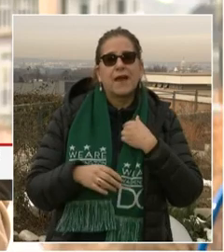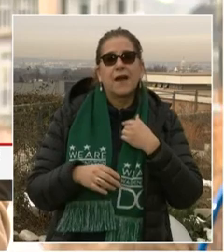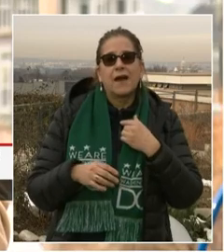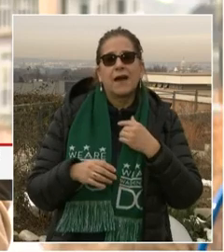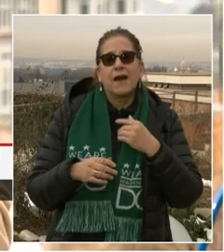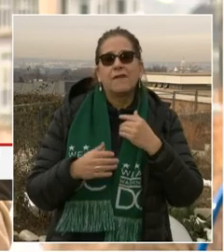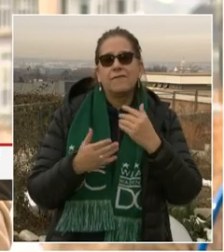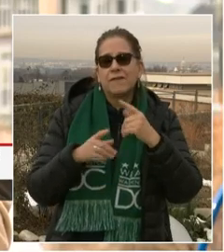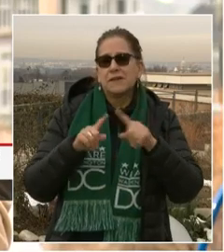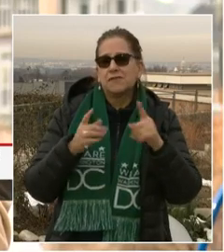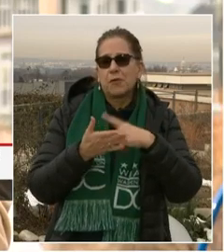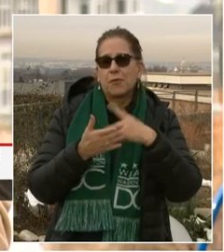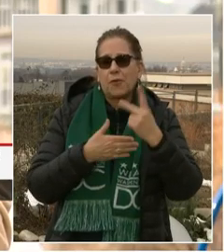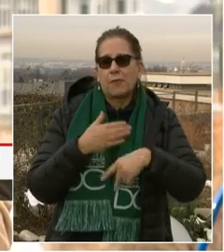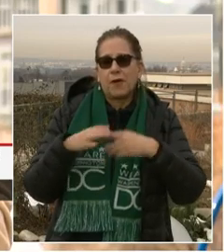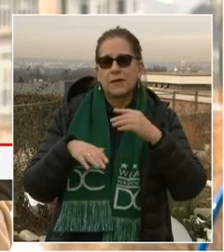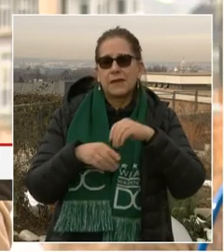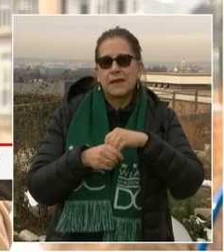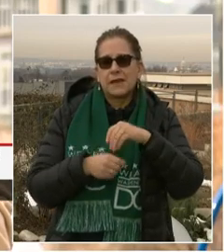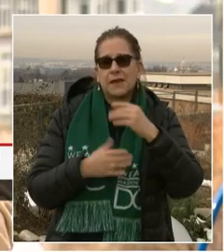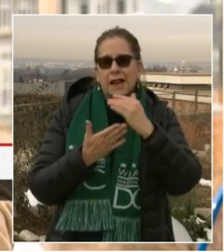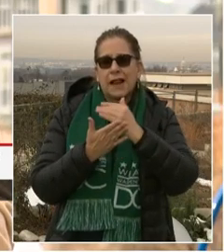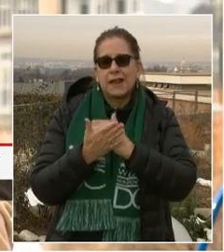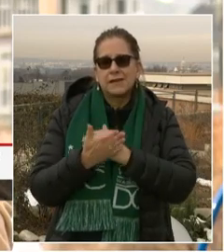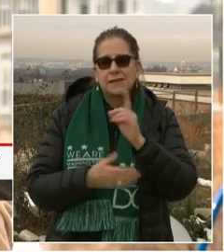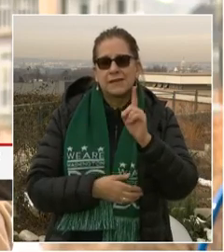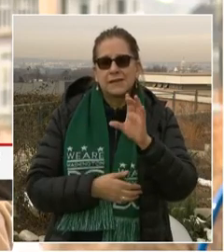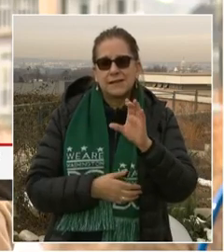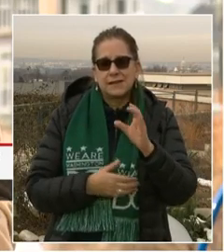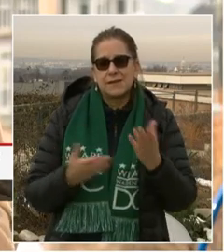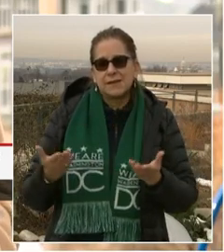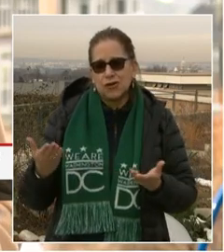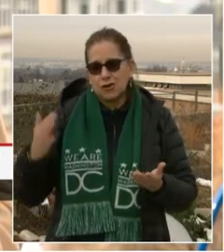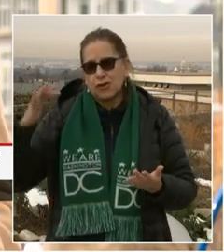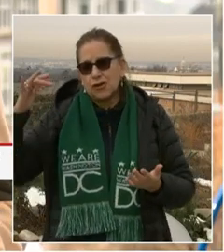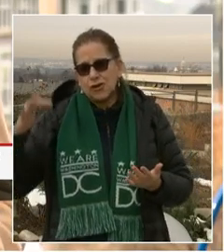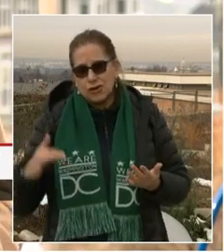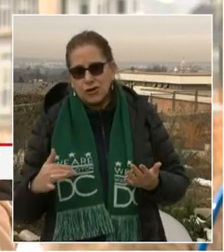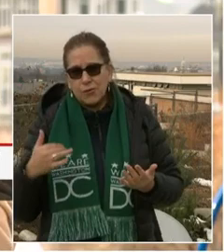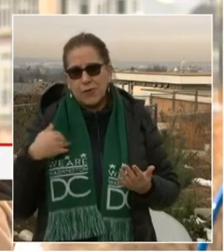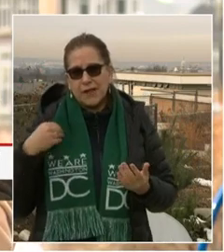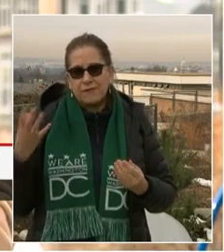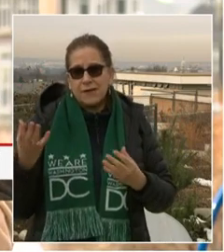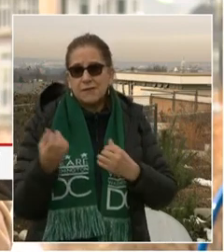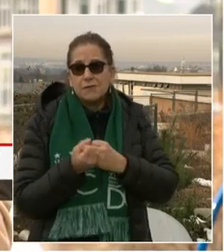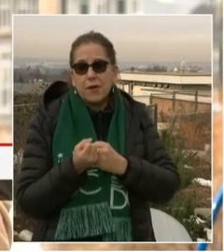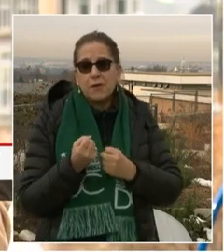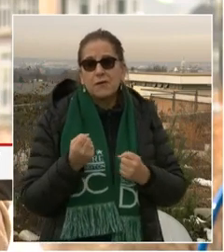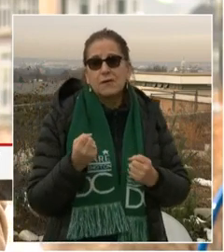This multi-million-dollar program to date has provided support to over 500 families with over